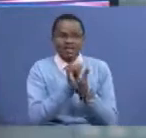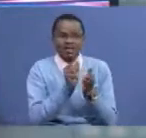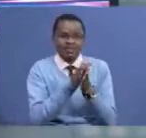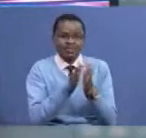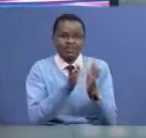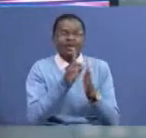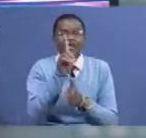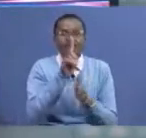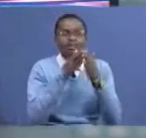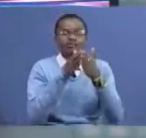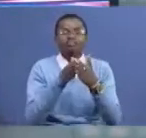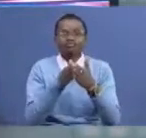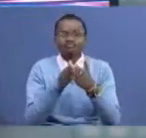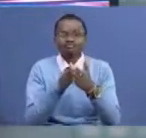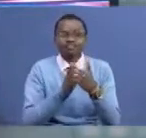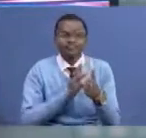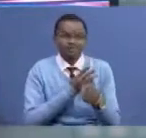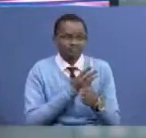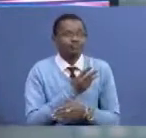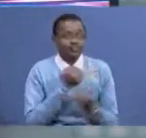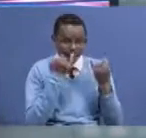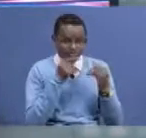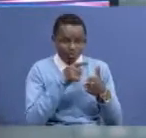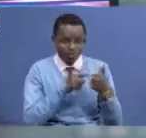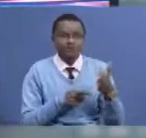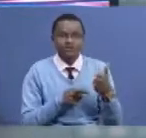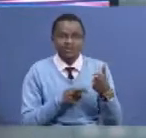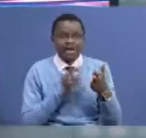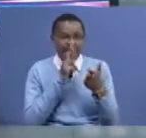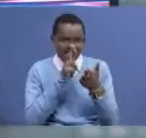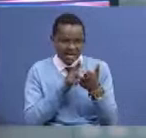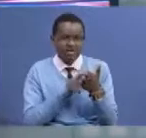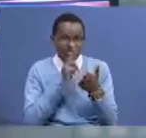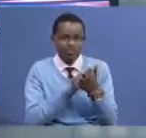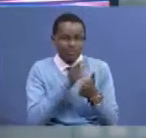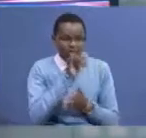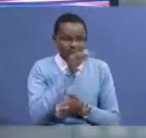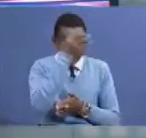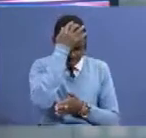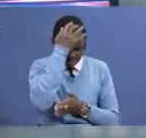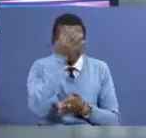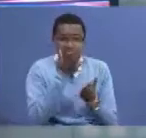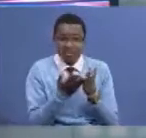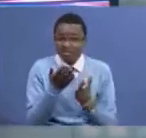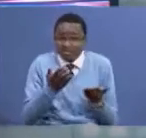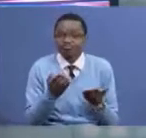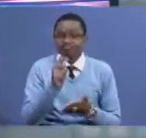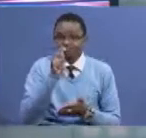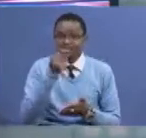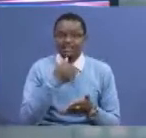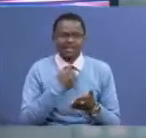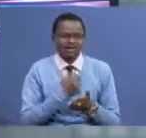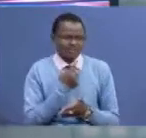the Nairobi leadership. Now, we'll definitely take a look at what the response by Miguna Miguna has been and perhaps how Kenyans